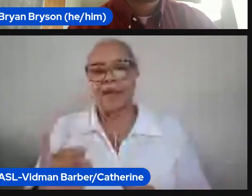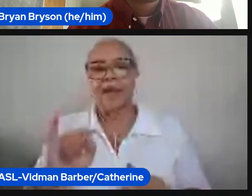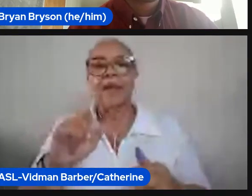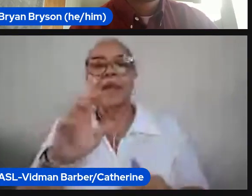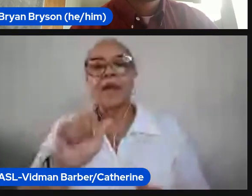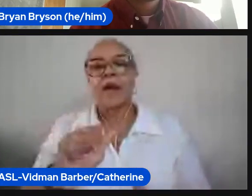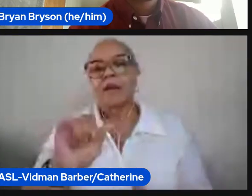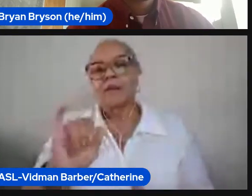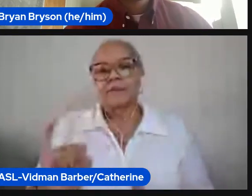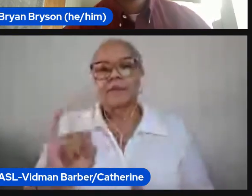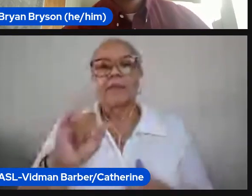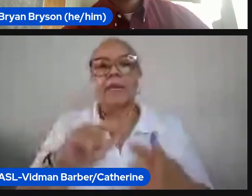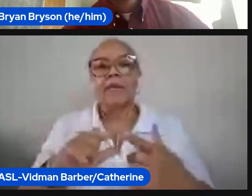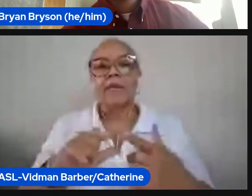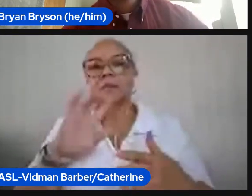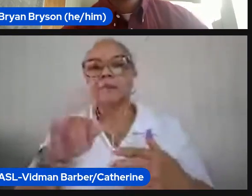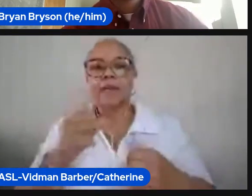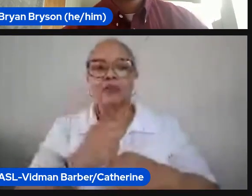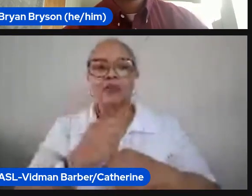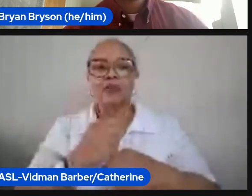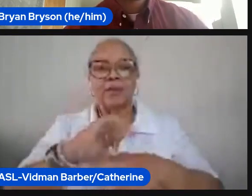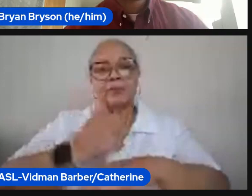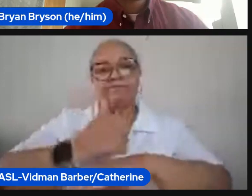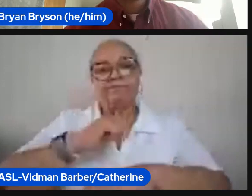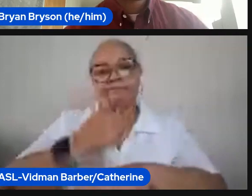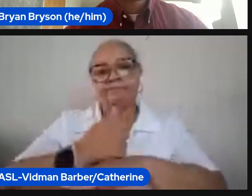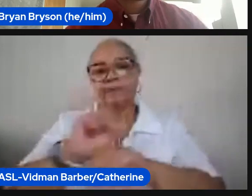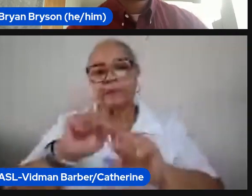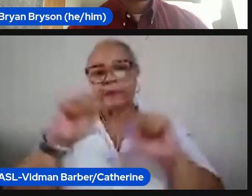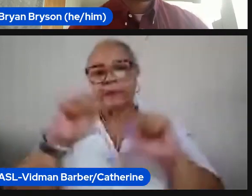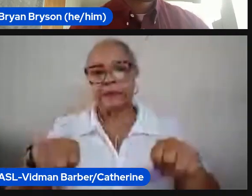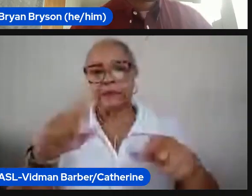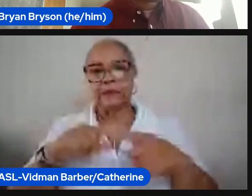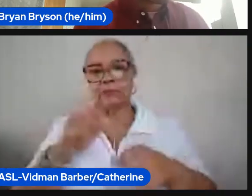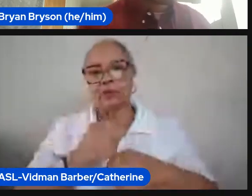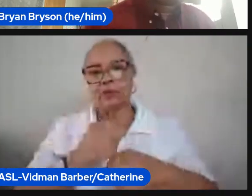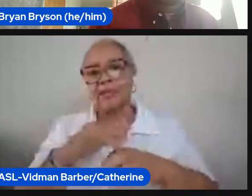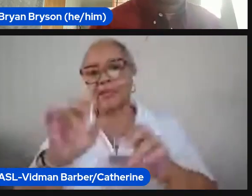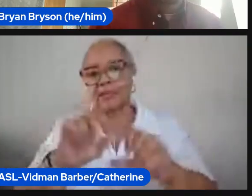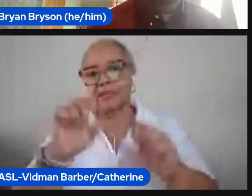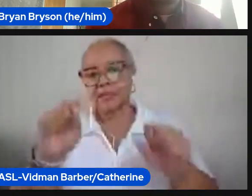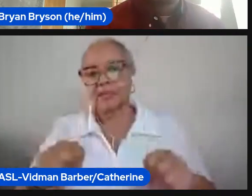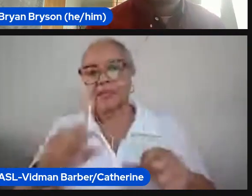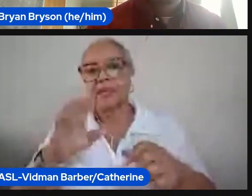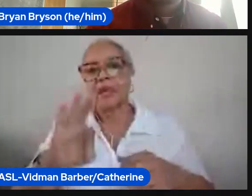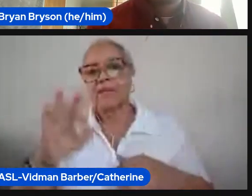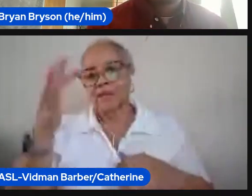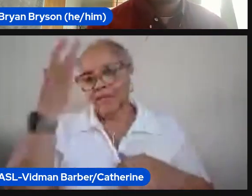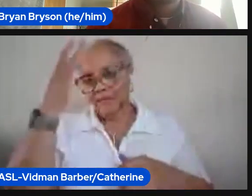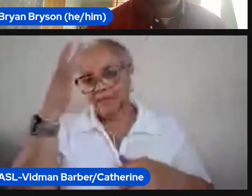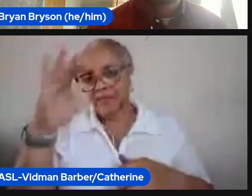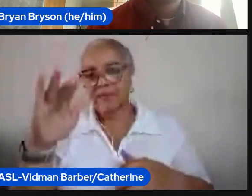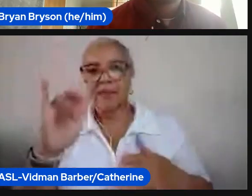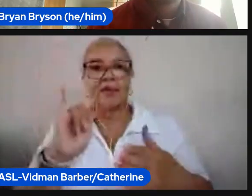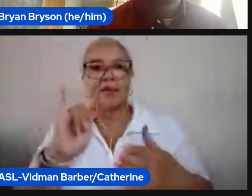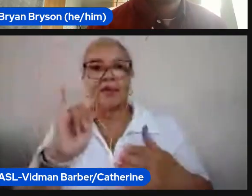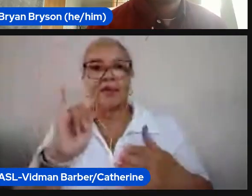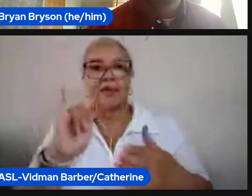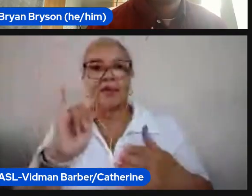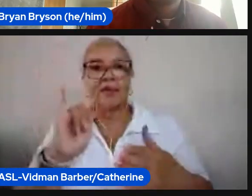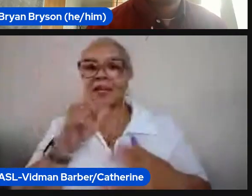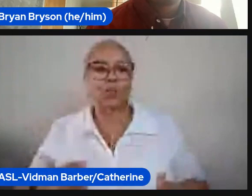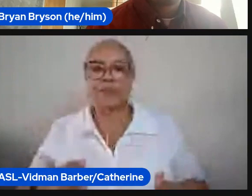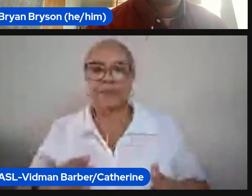is all about creating systems and creating systems of intelligence that are not human